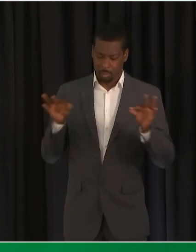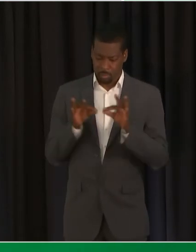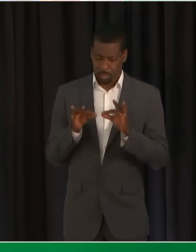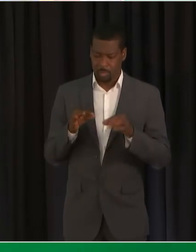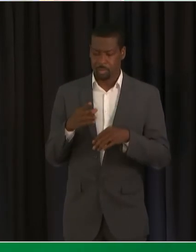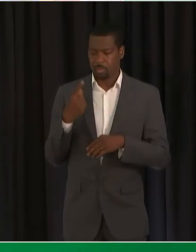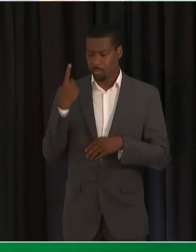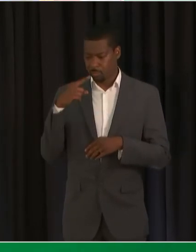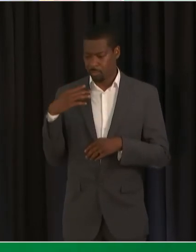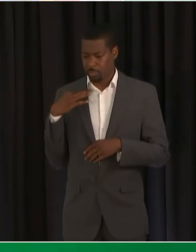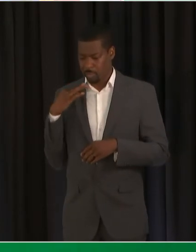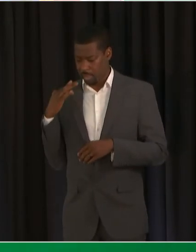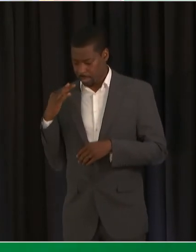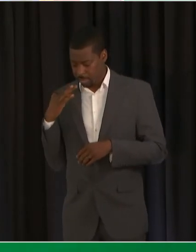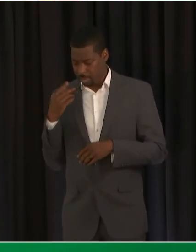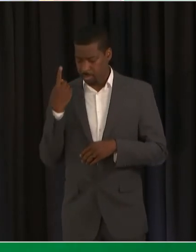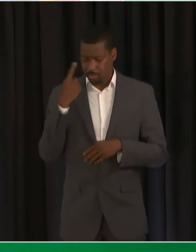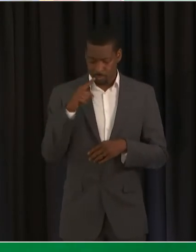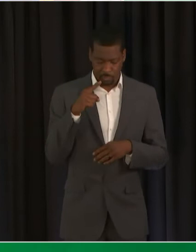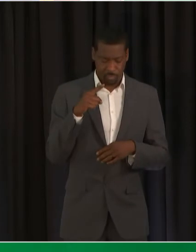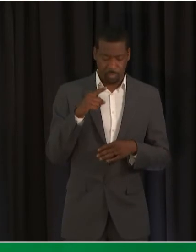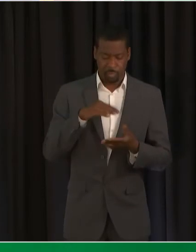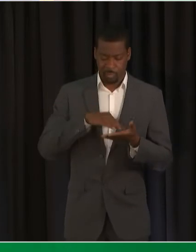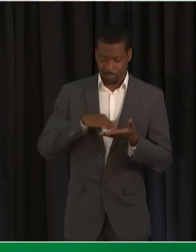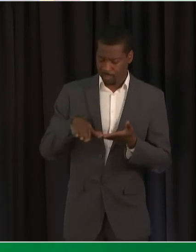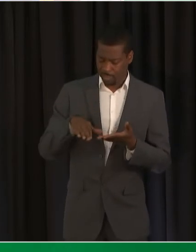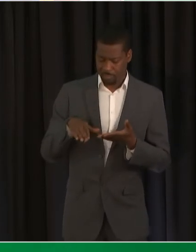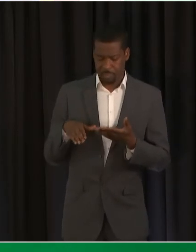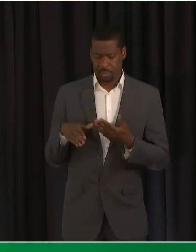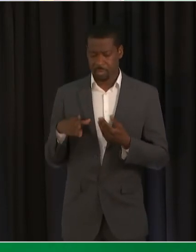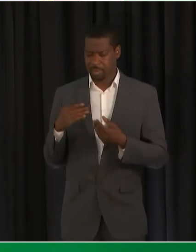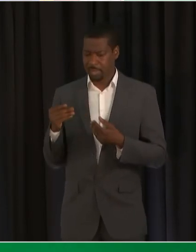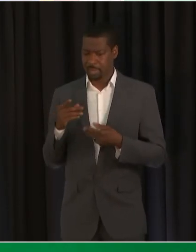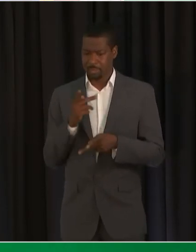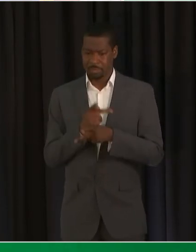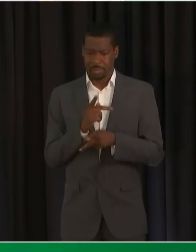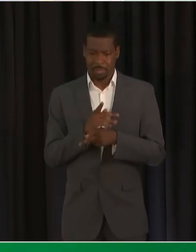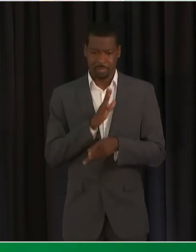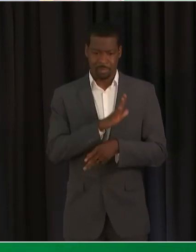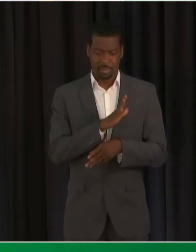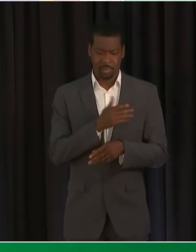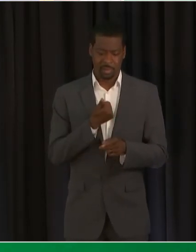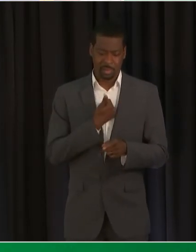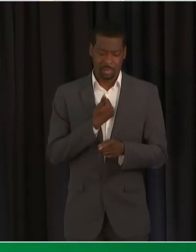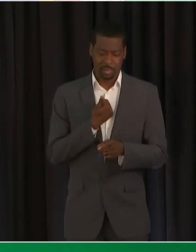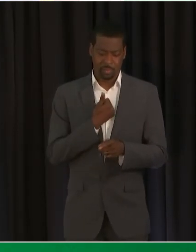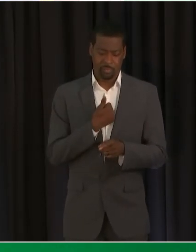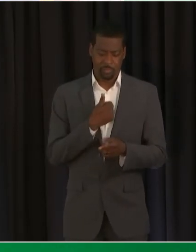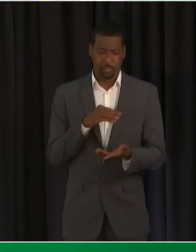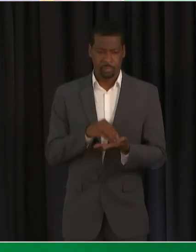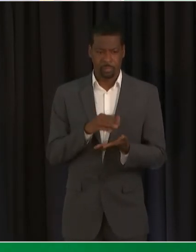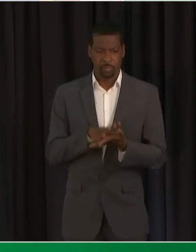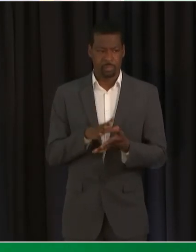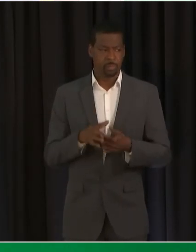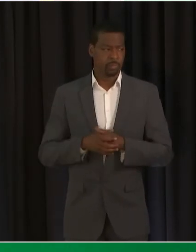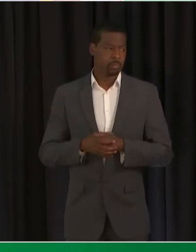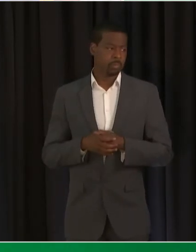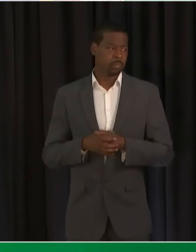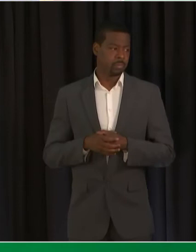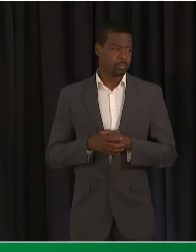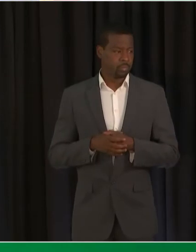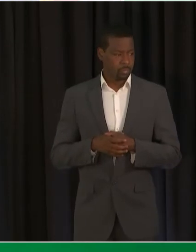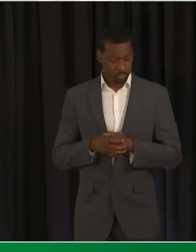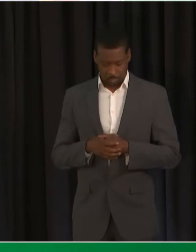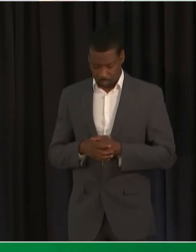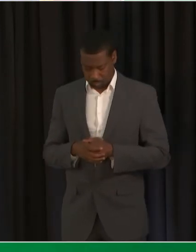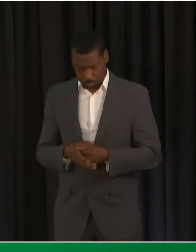the application part of it or the forgiveness part of it, or just sort of their own accounting. I see Rod shaking his head at that. Well,